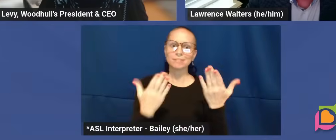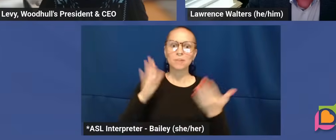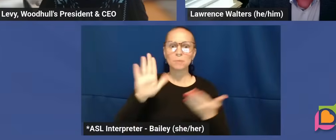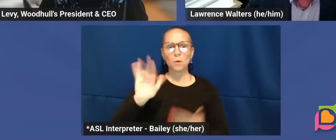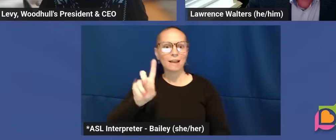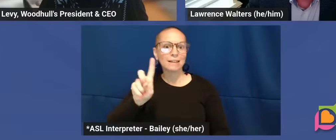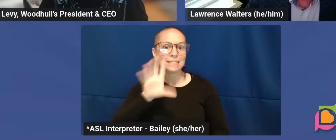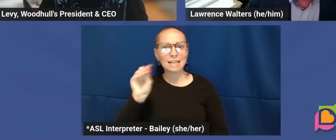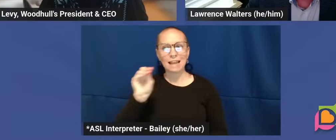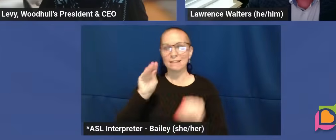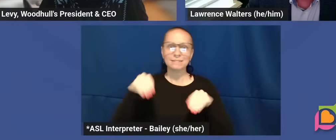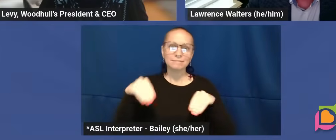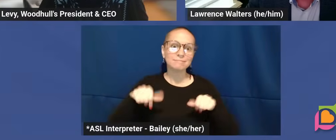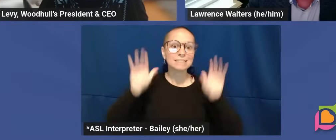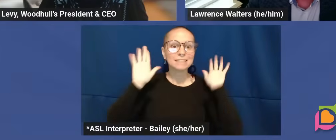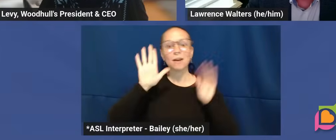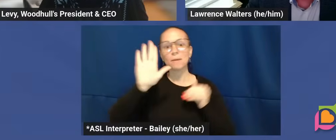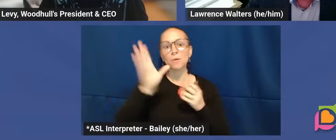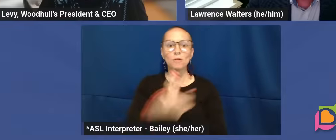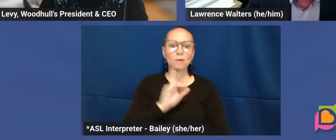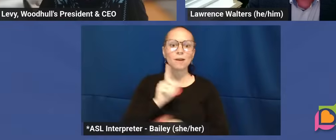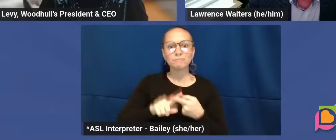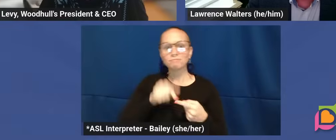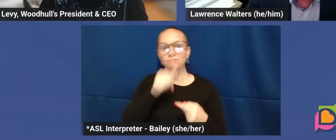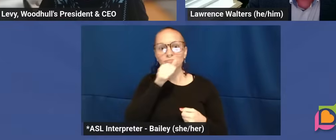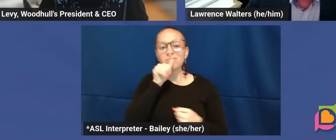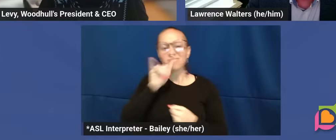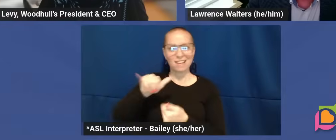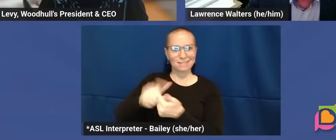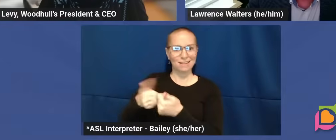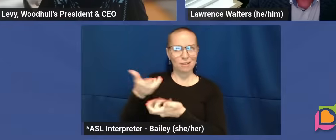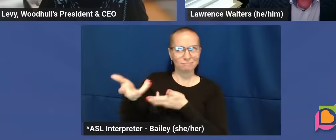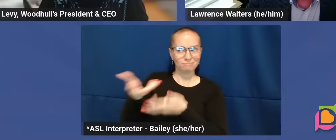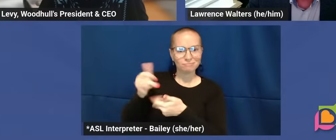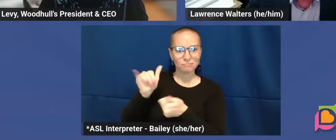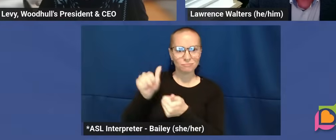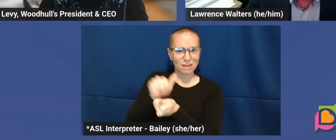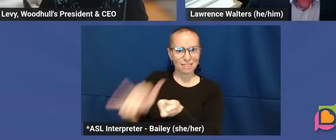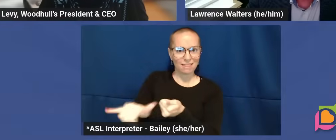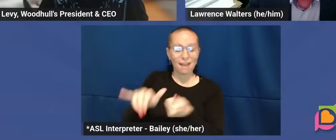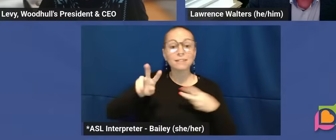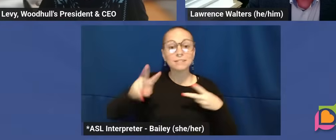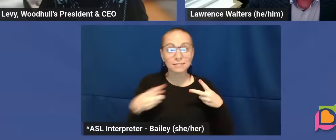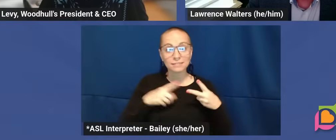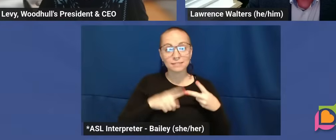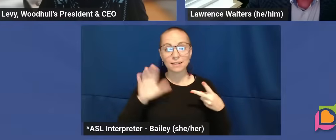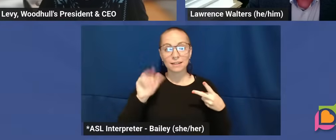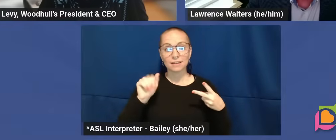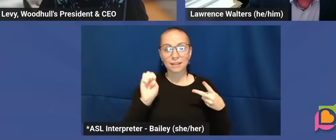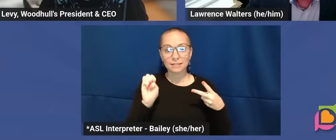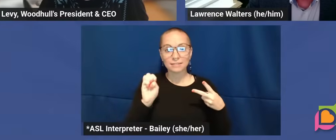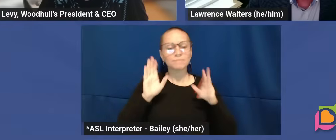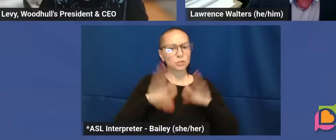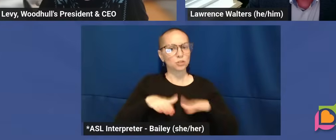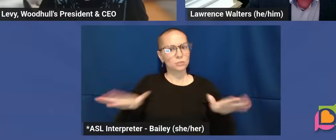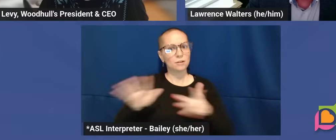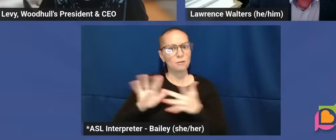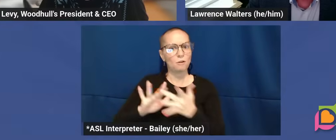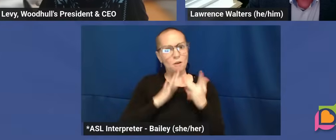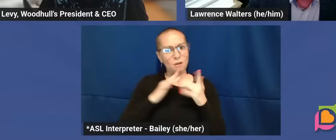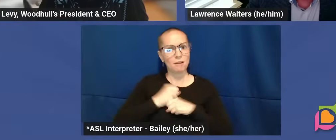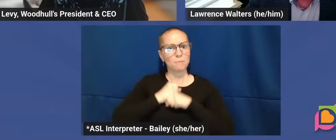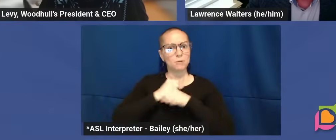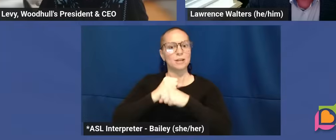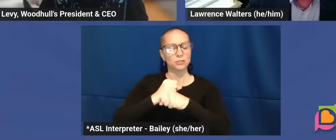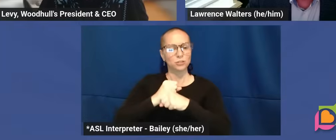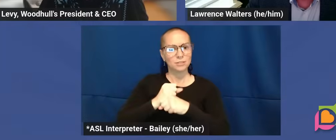to privacy to get access. So that's how they dealt with that case. The second case involved the Child Online Protection Act,